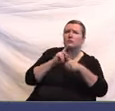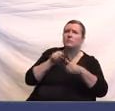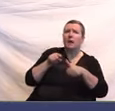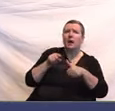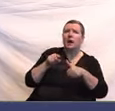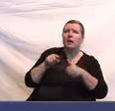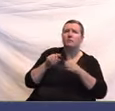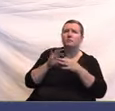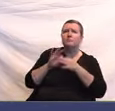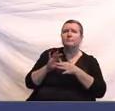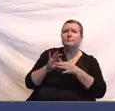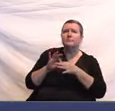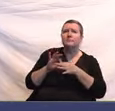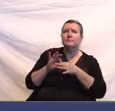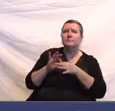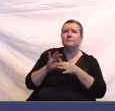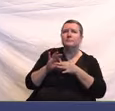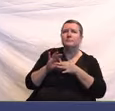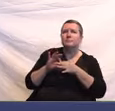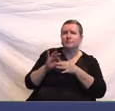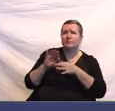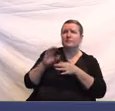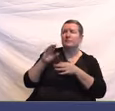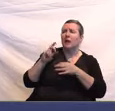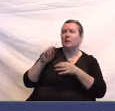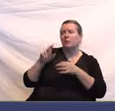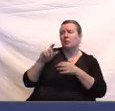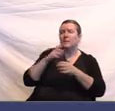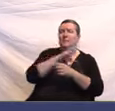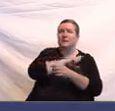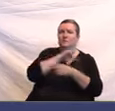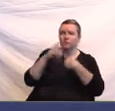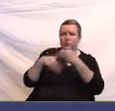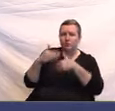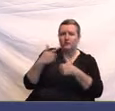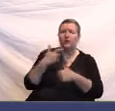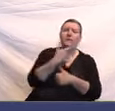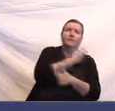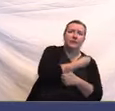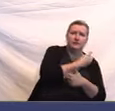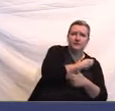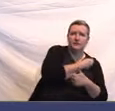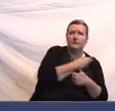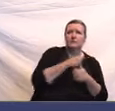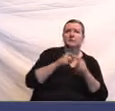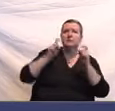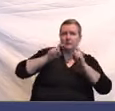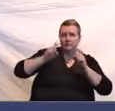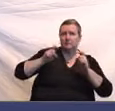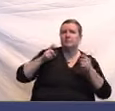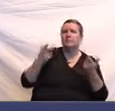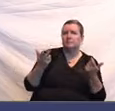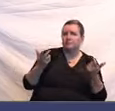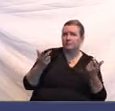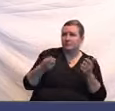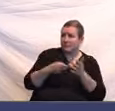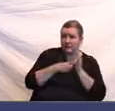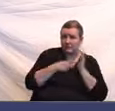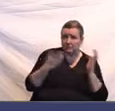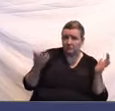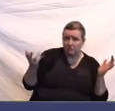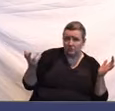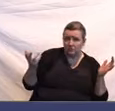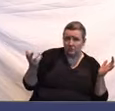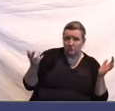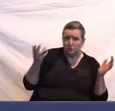Police procedures and the vaccine or test mandate? I mean, do you think that that's something the public deserves to know about, how the Capitol is functioning, what you plan to do, et cetera?